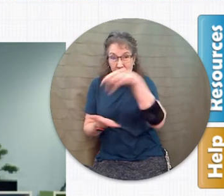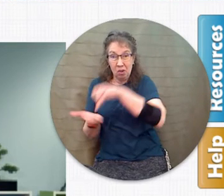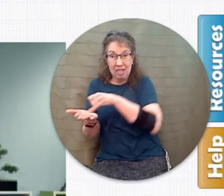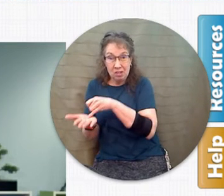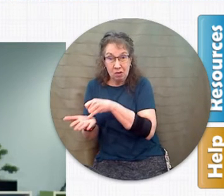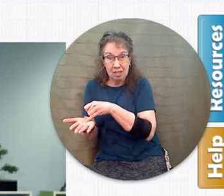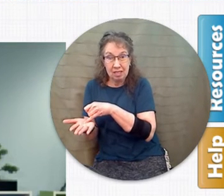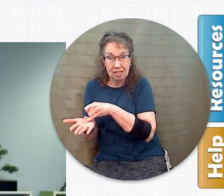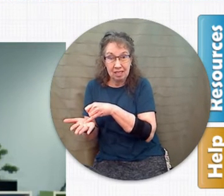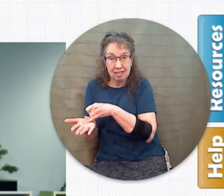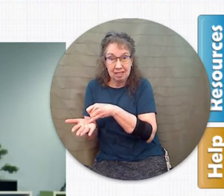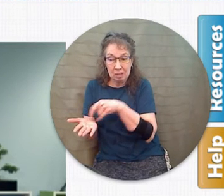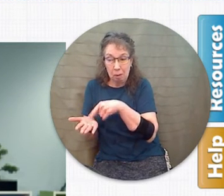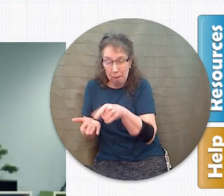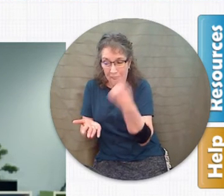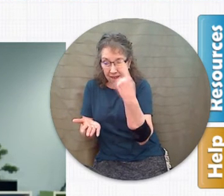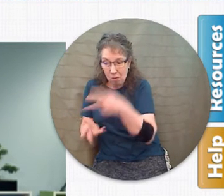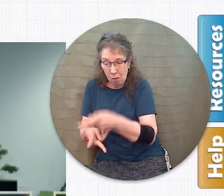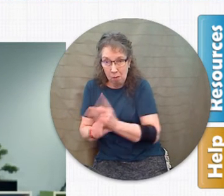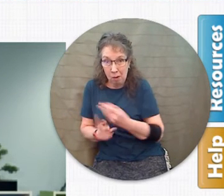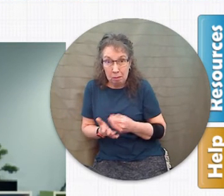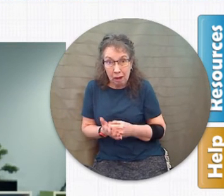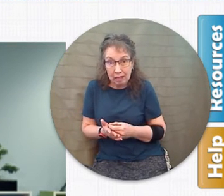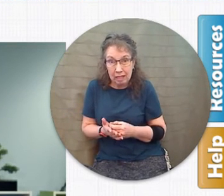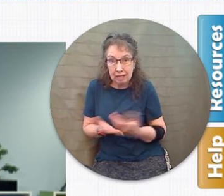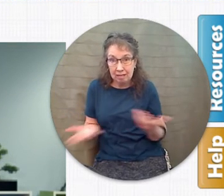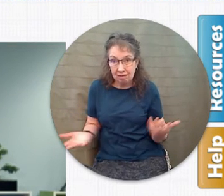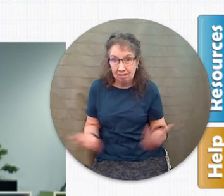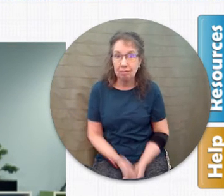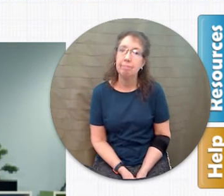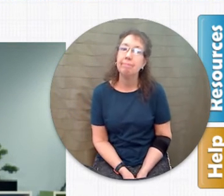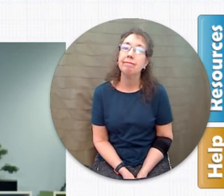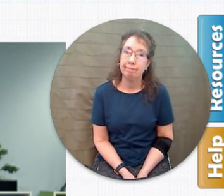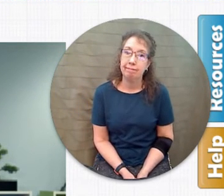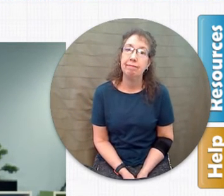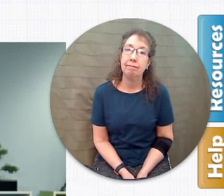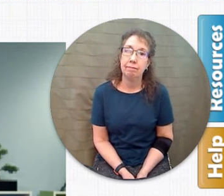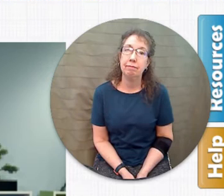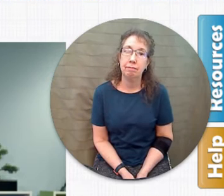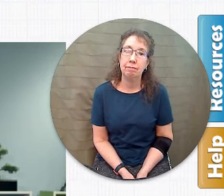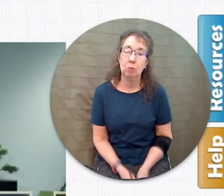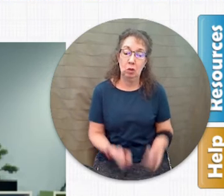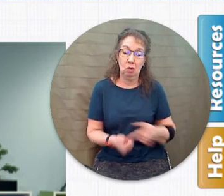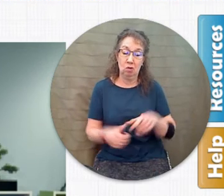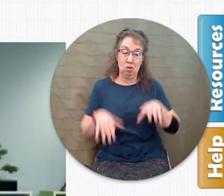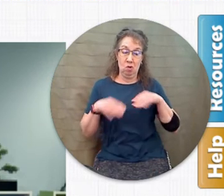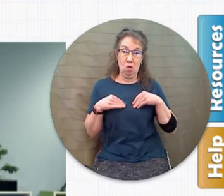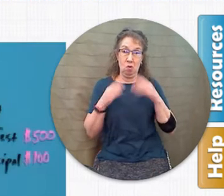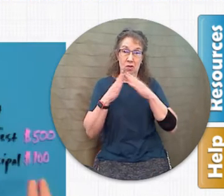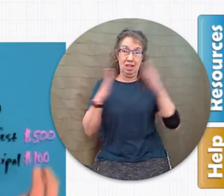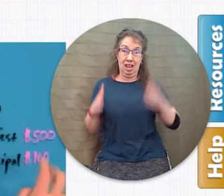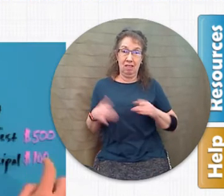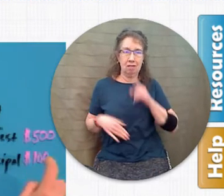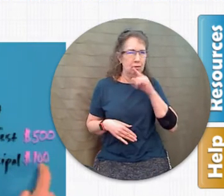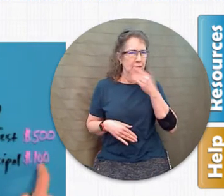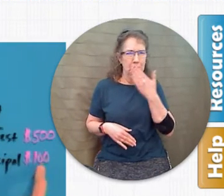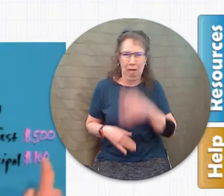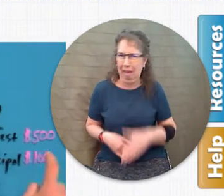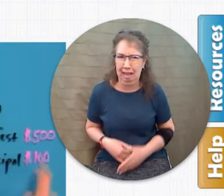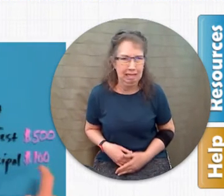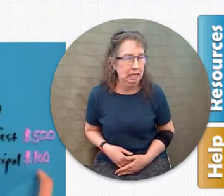of that went right to the bank in the form of an interest payment. in the beginning of owning a house, it's super ugly because you only